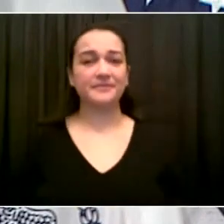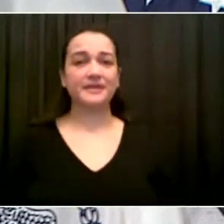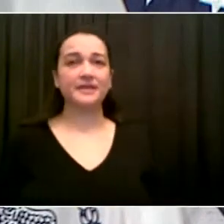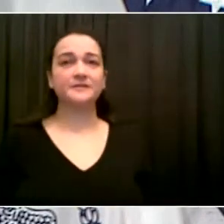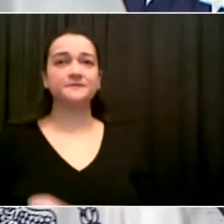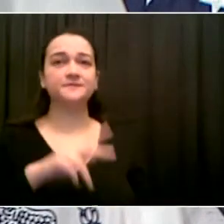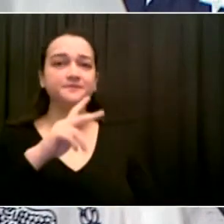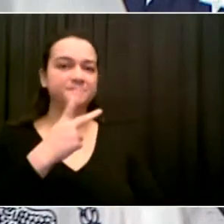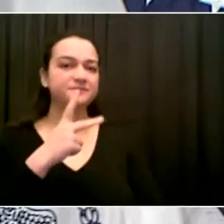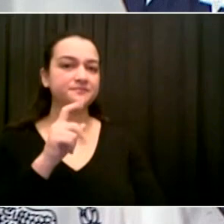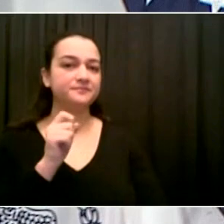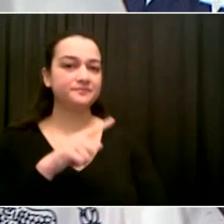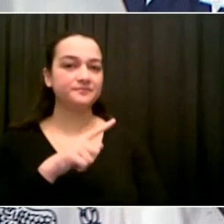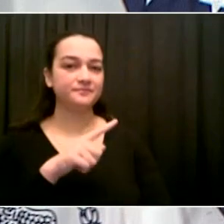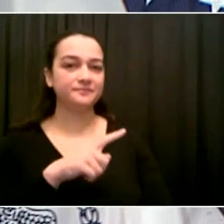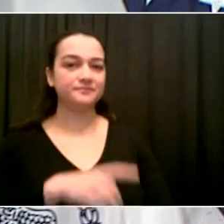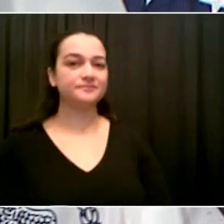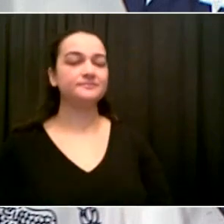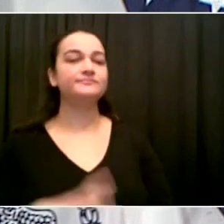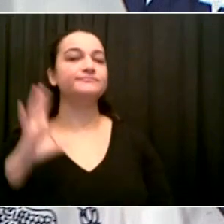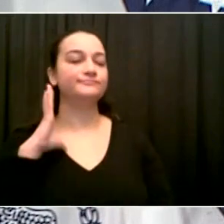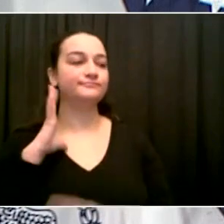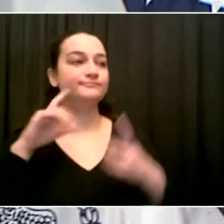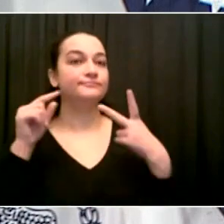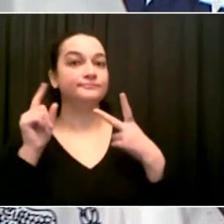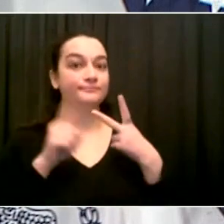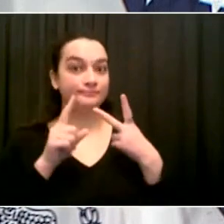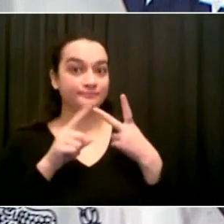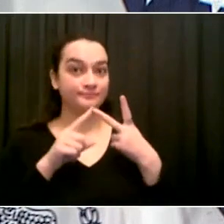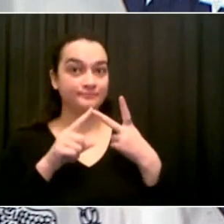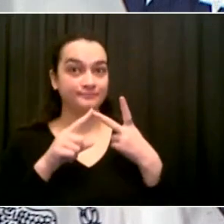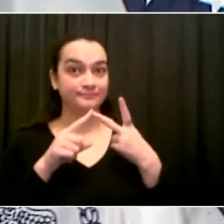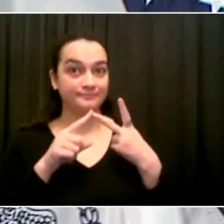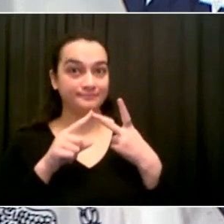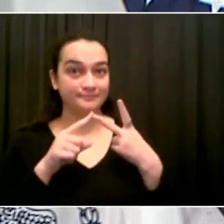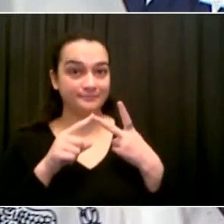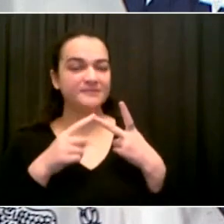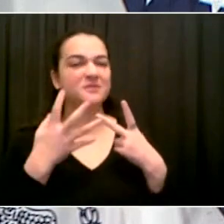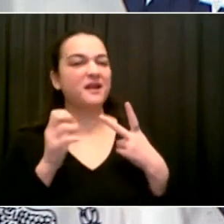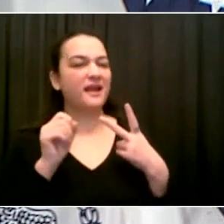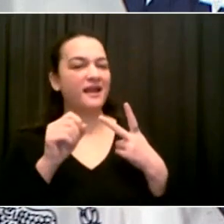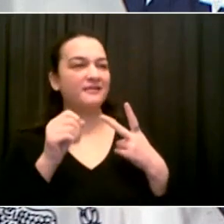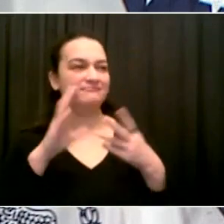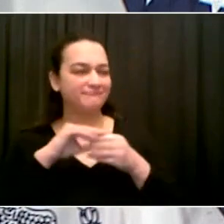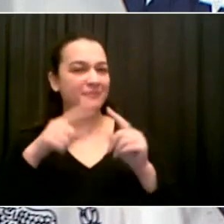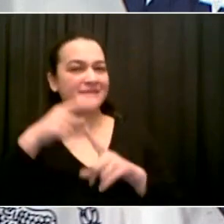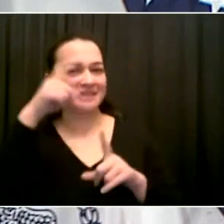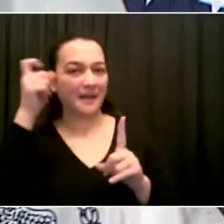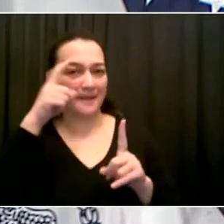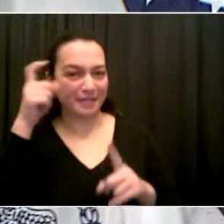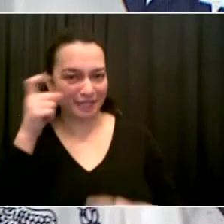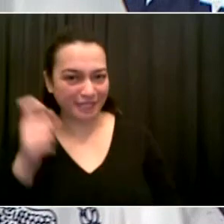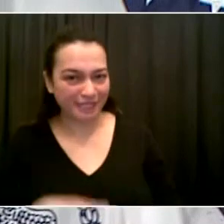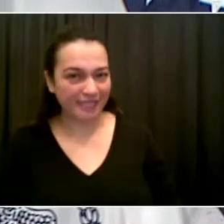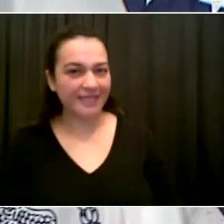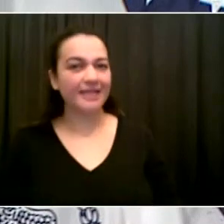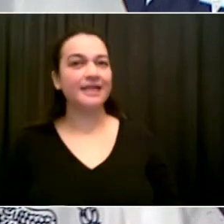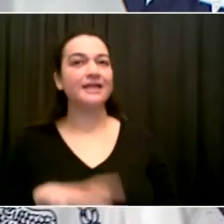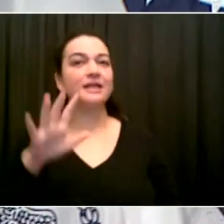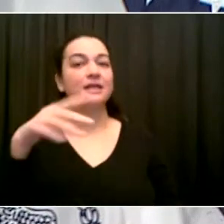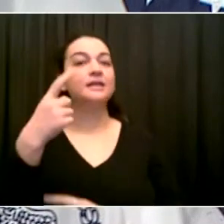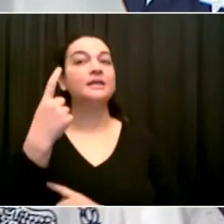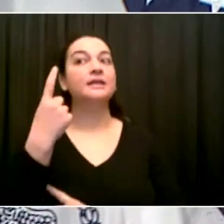to summer, I know last summer there were restrictions on the beach, obviously social distancing measures, I think a mask